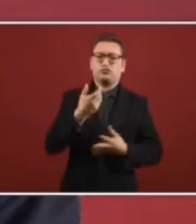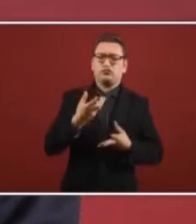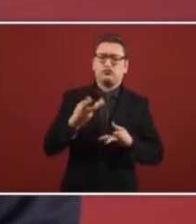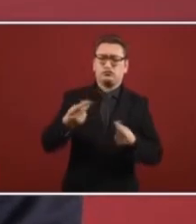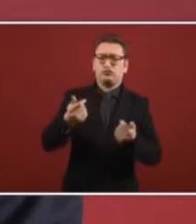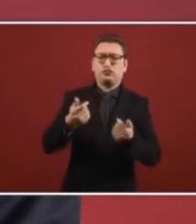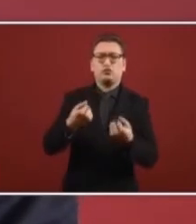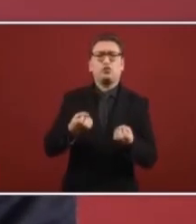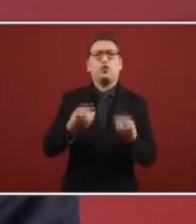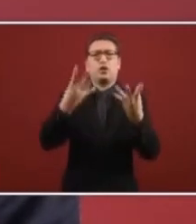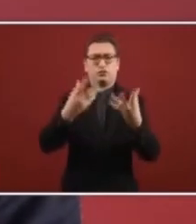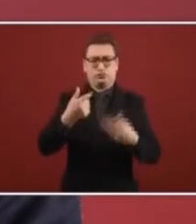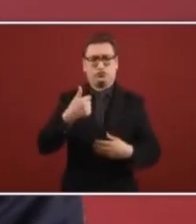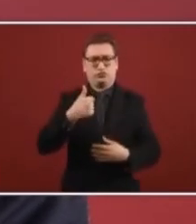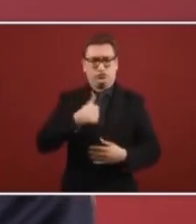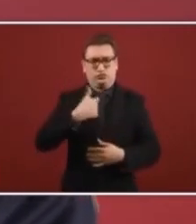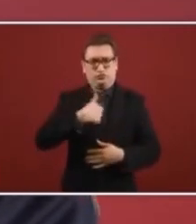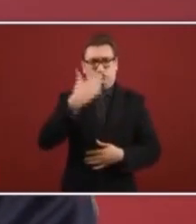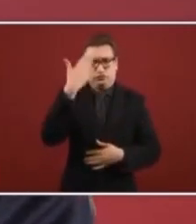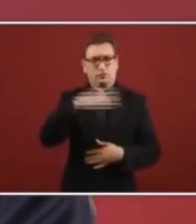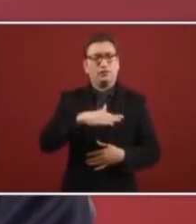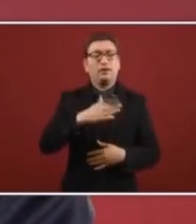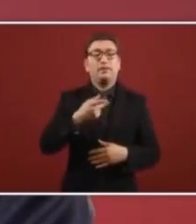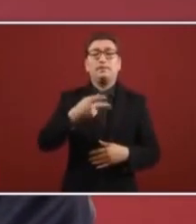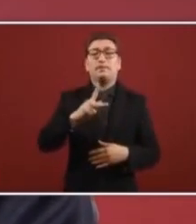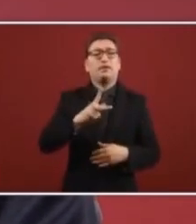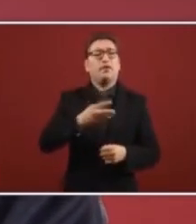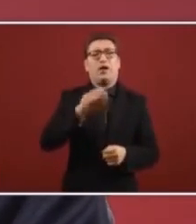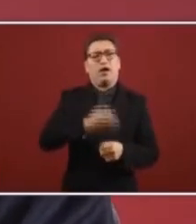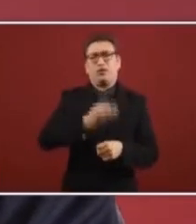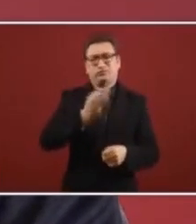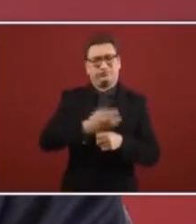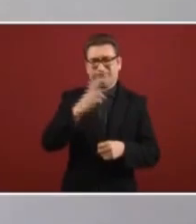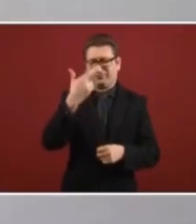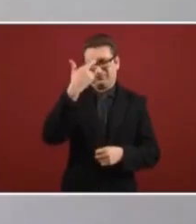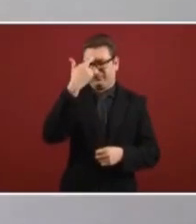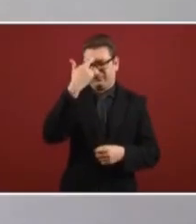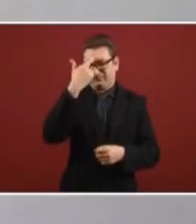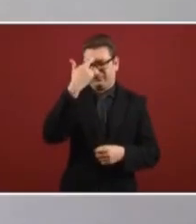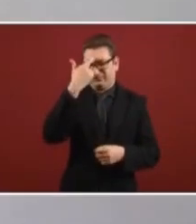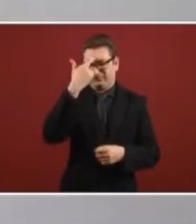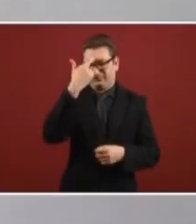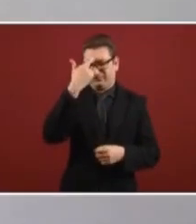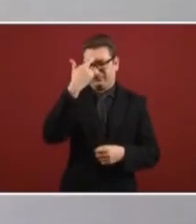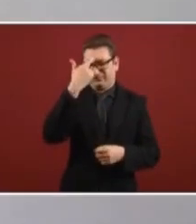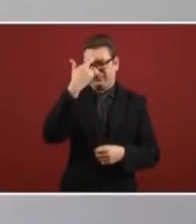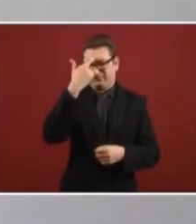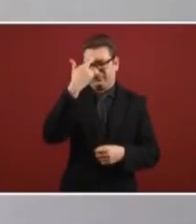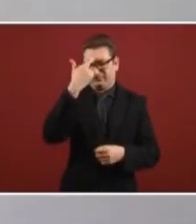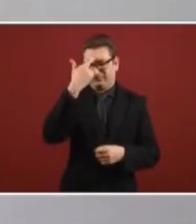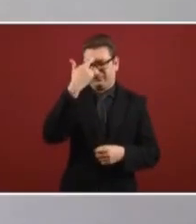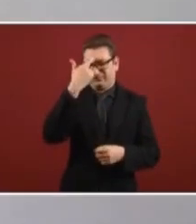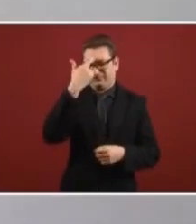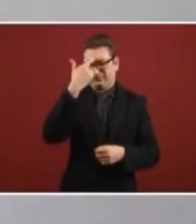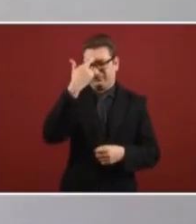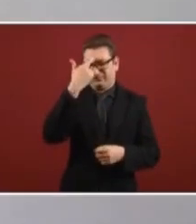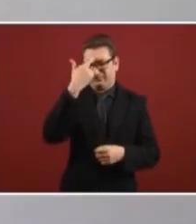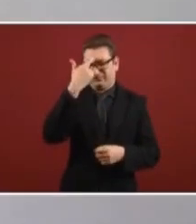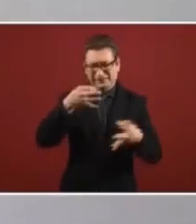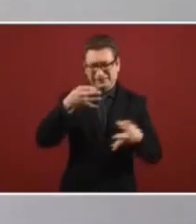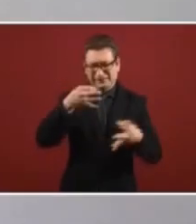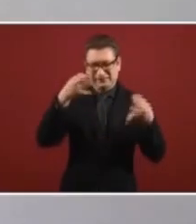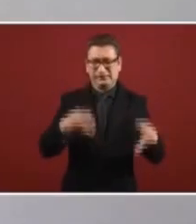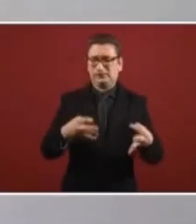but no recuerdo ahora exactamente I don't recall the number exactly right